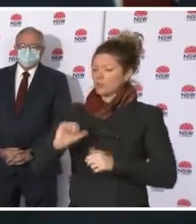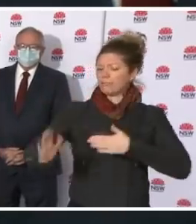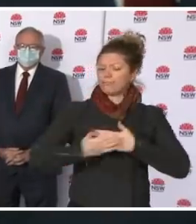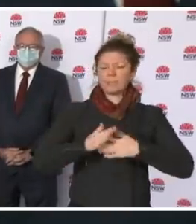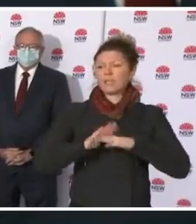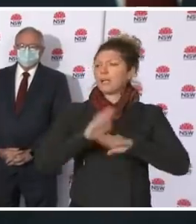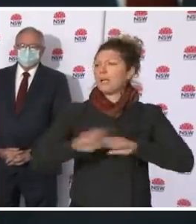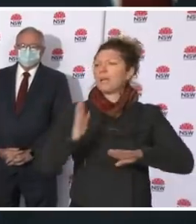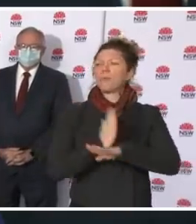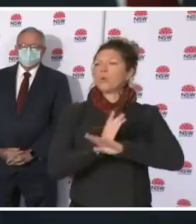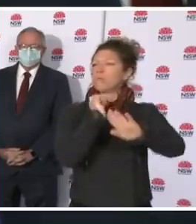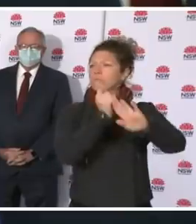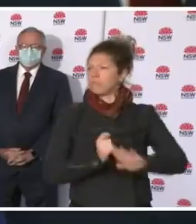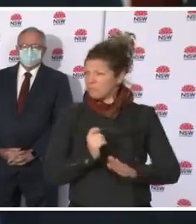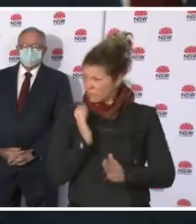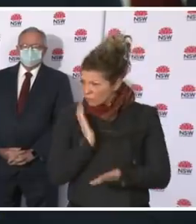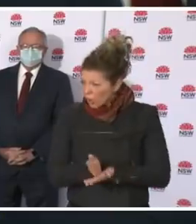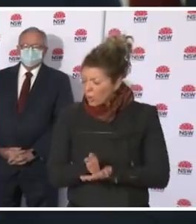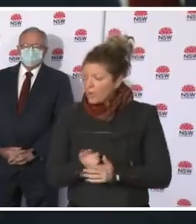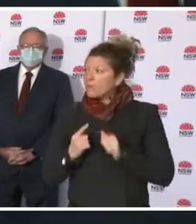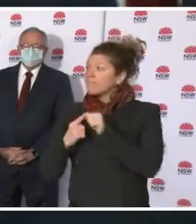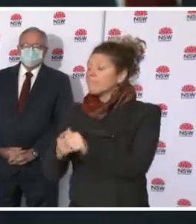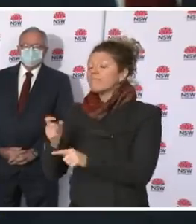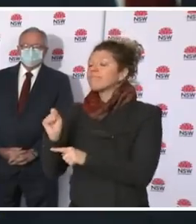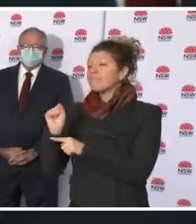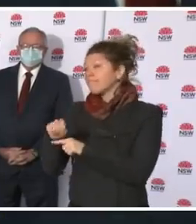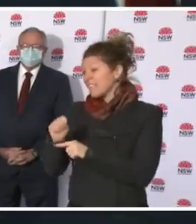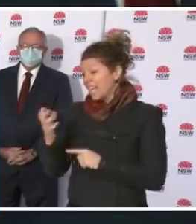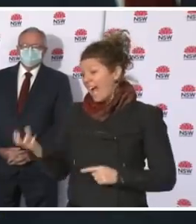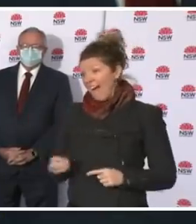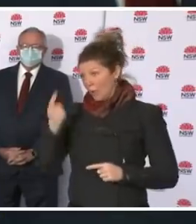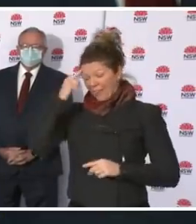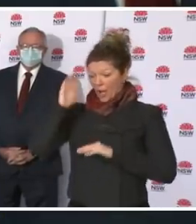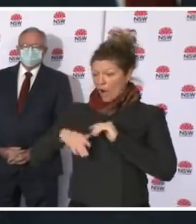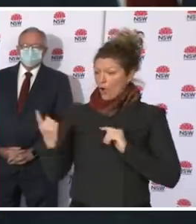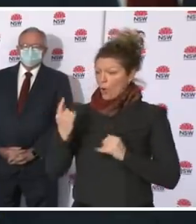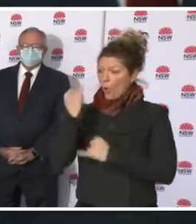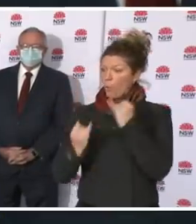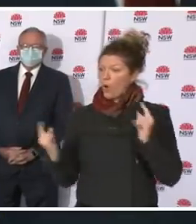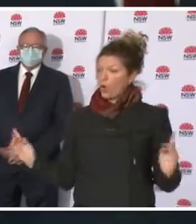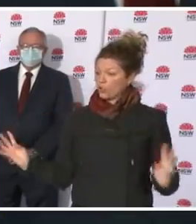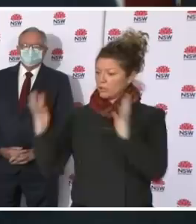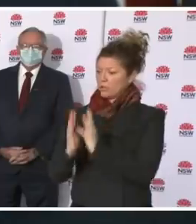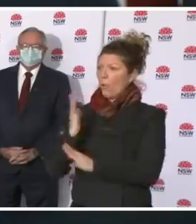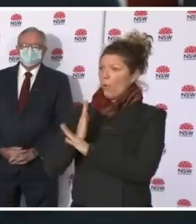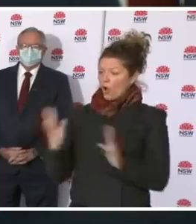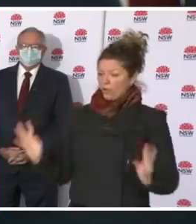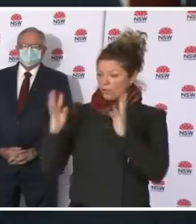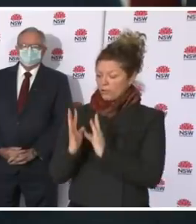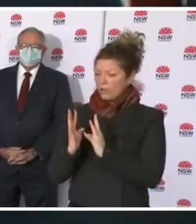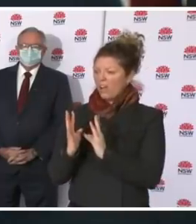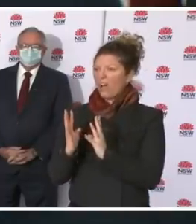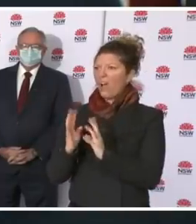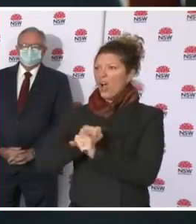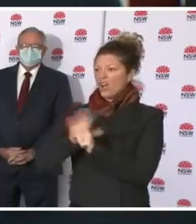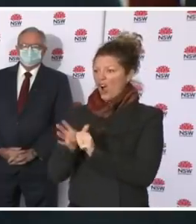for that is the interactions between people. So what we indicated is that we needed to do more to reduce those opportunities for